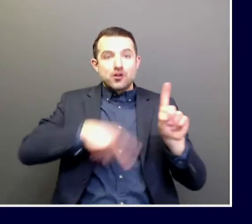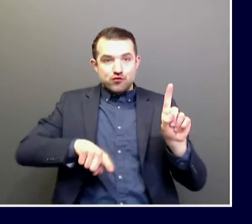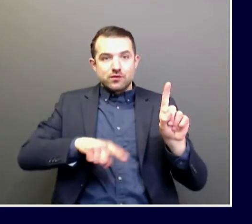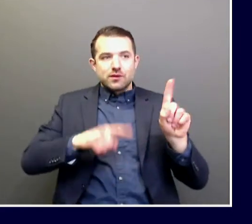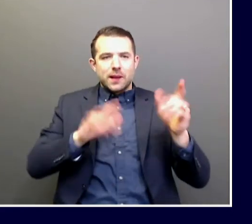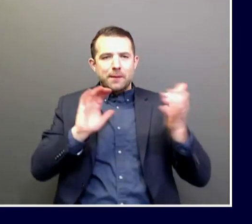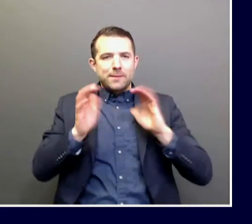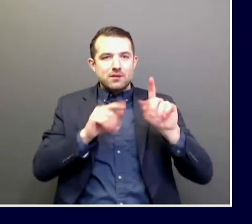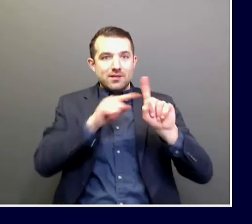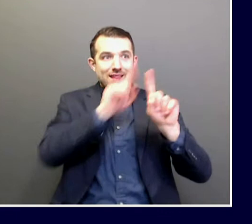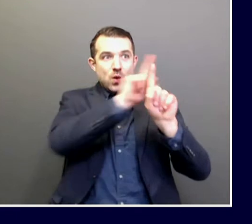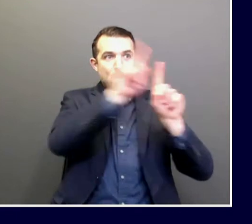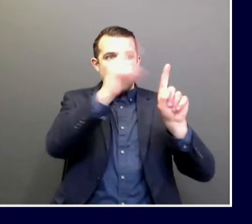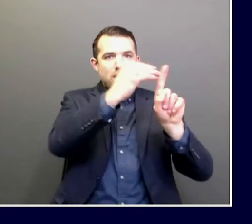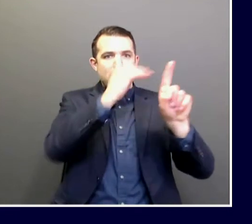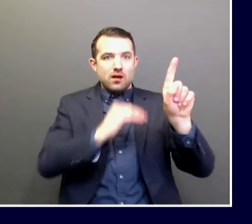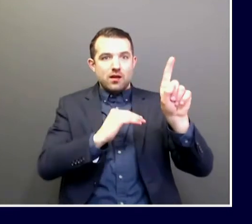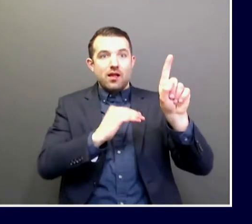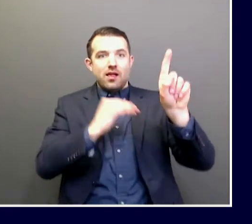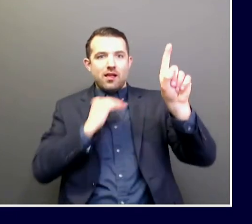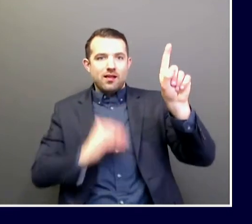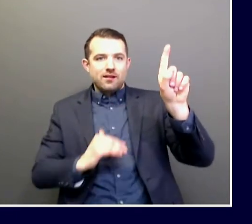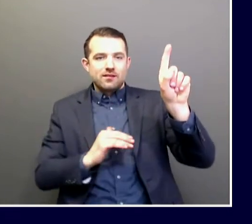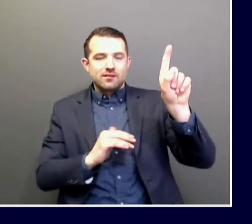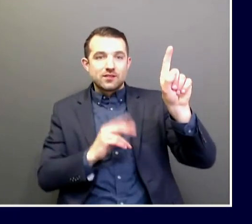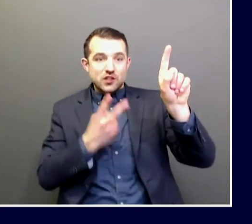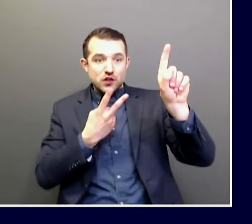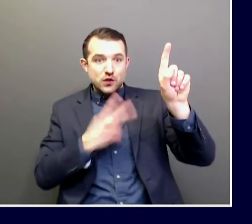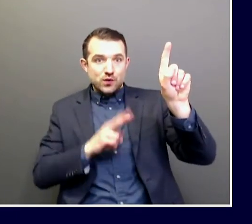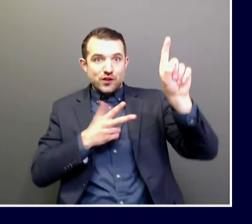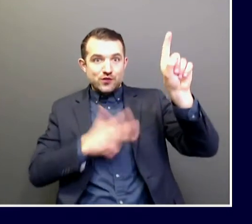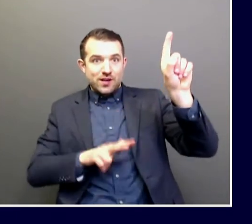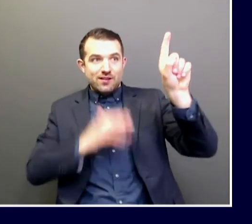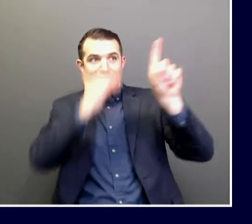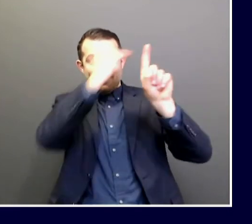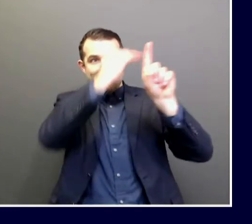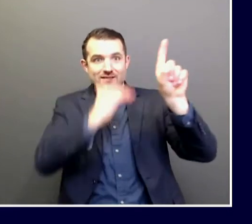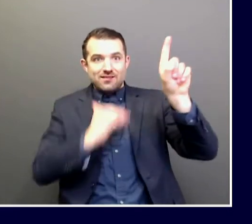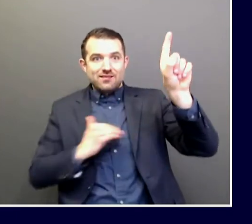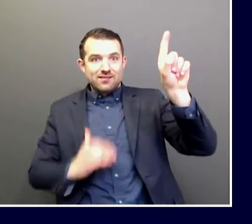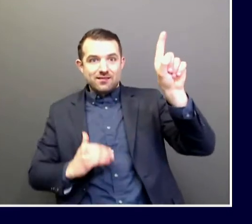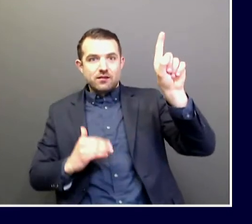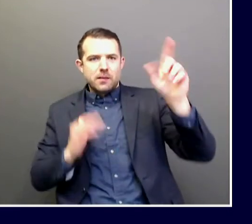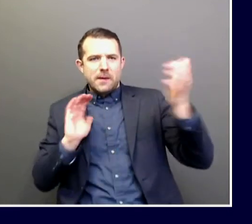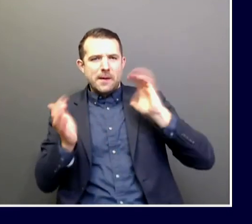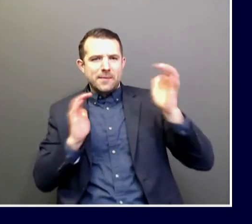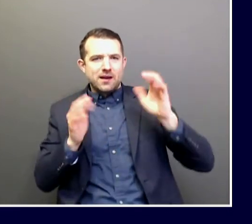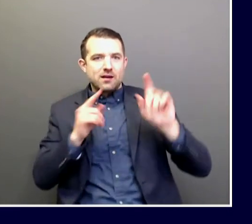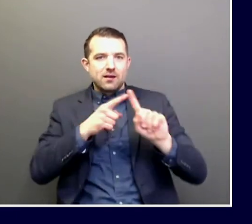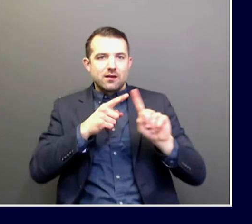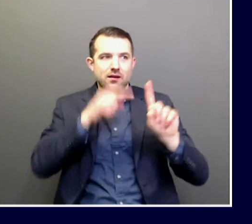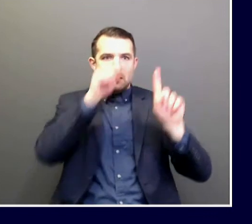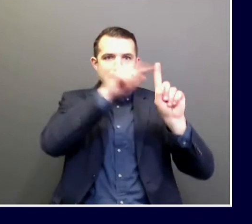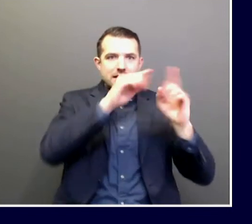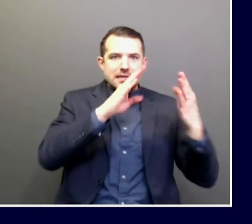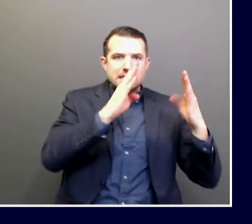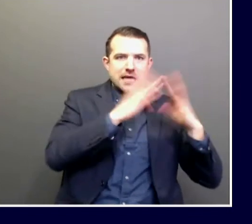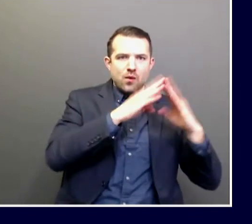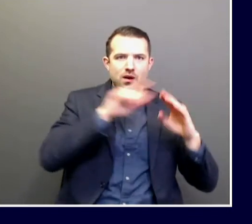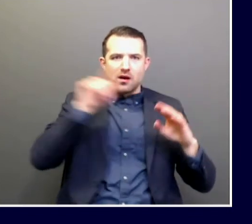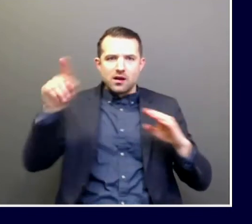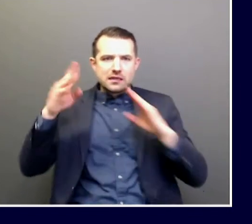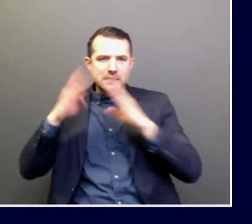versus another community, the thing to look for then is the trend. Is the trend going upward? Is it going downward? The second thing to